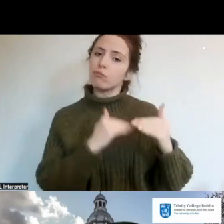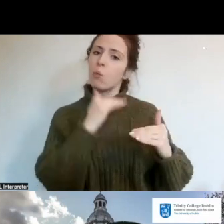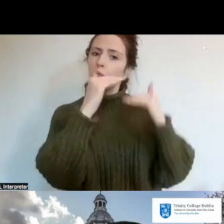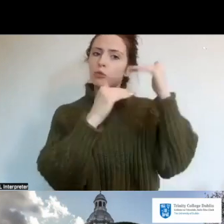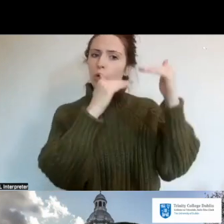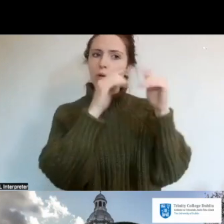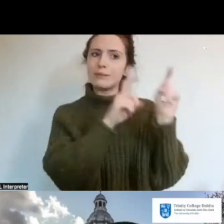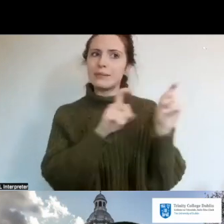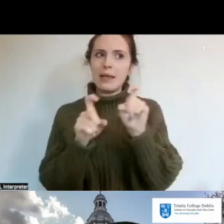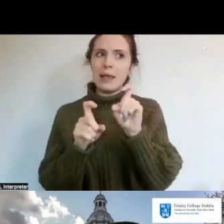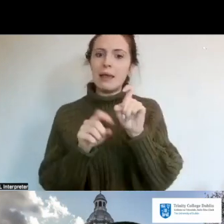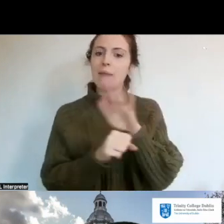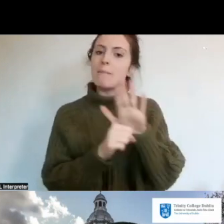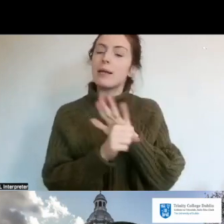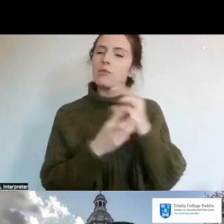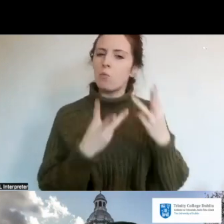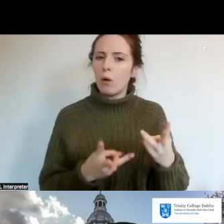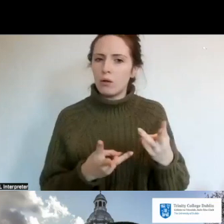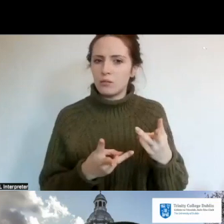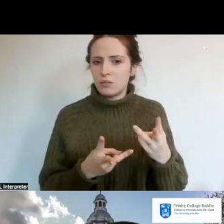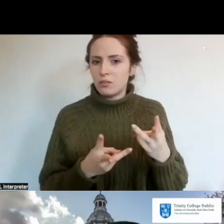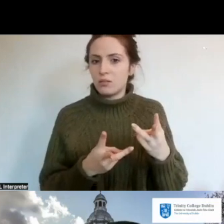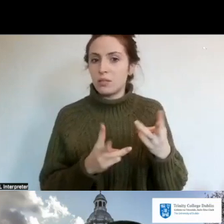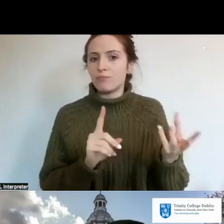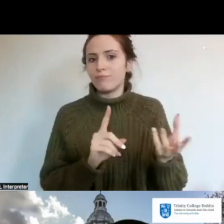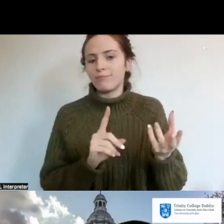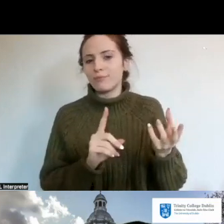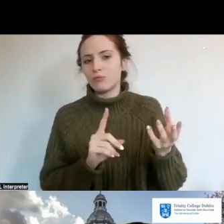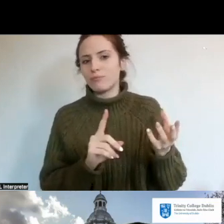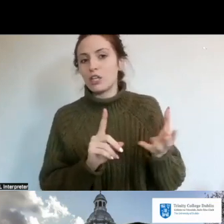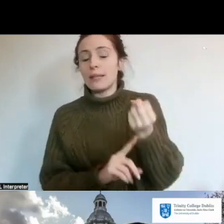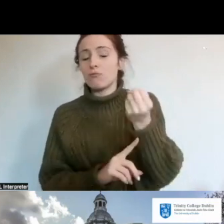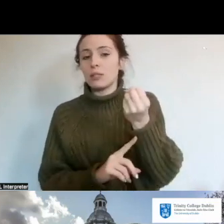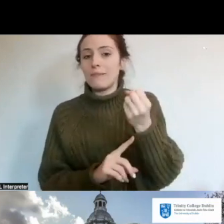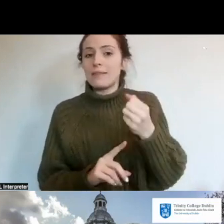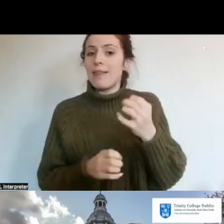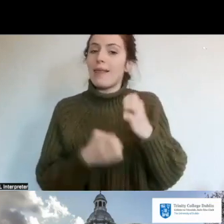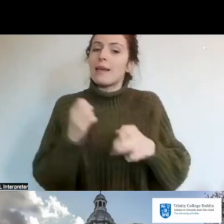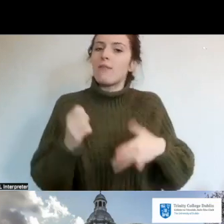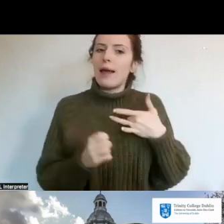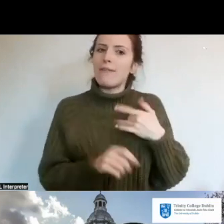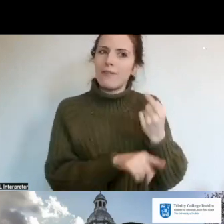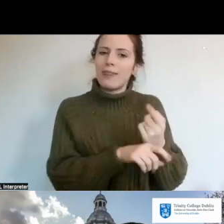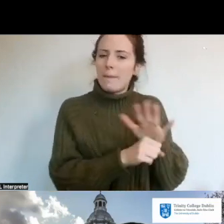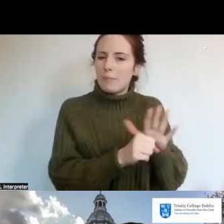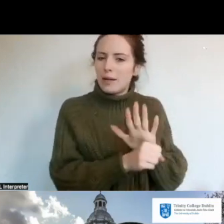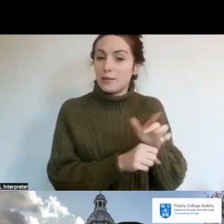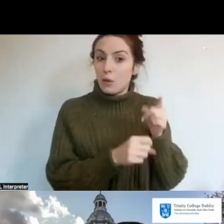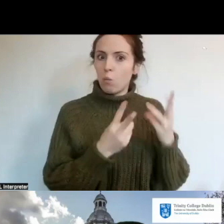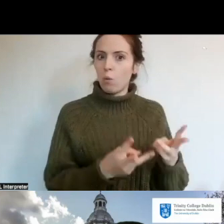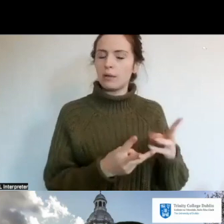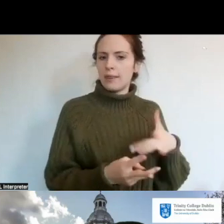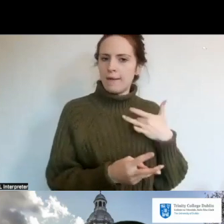if possible, that they will achieve the end of life in that place as well. Some of the key principles to